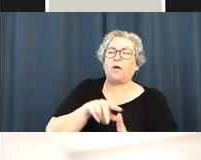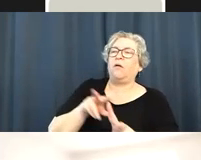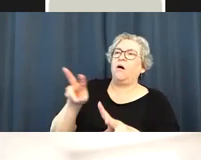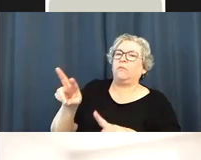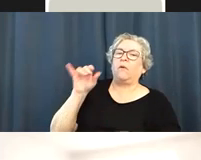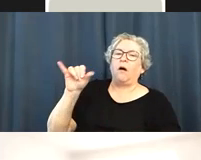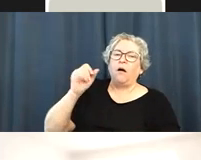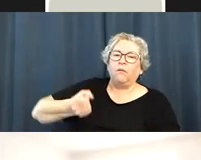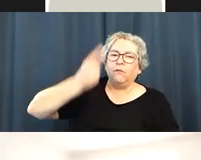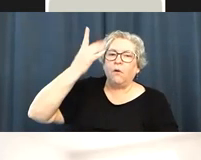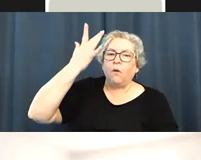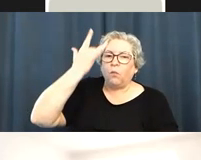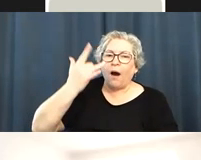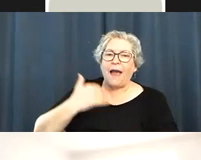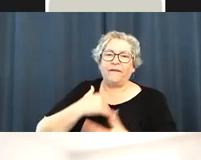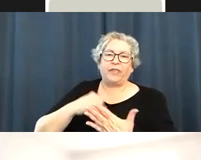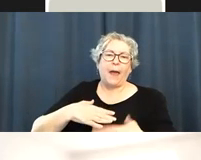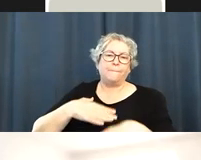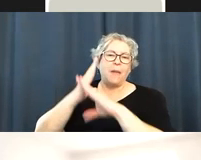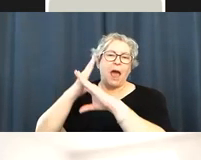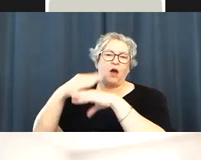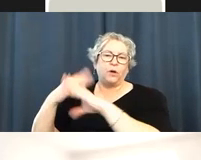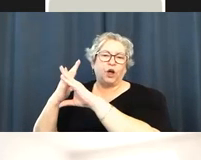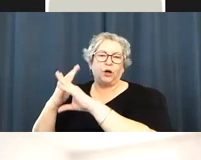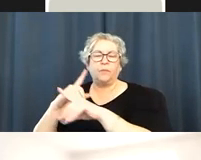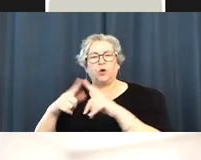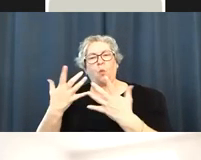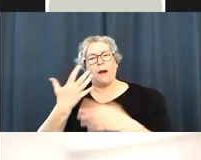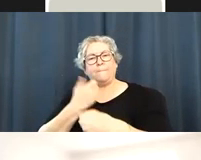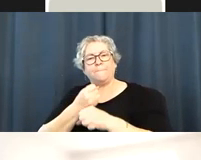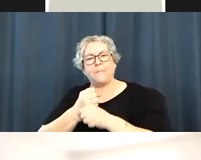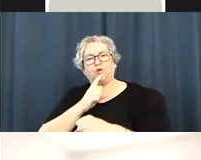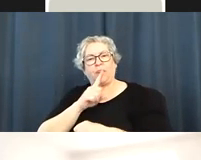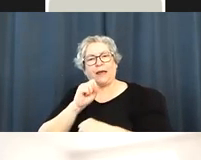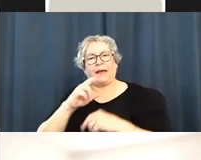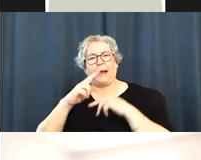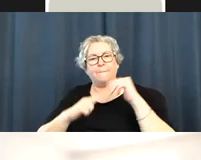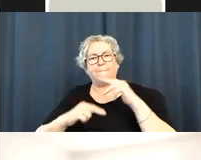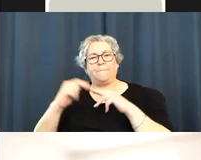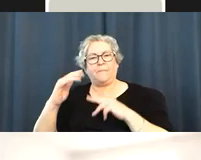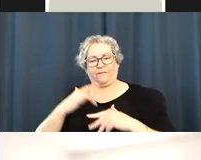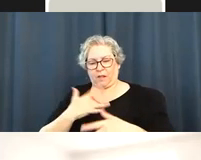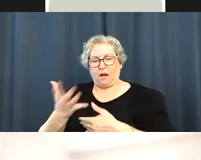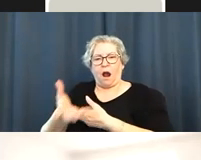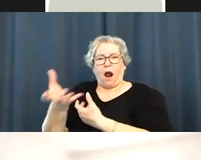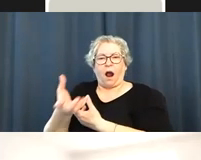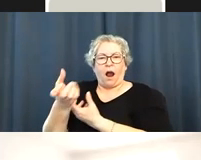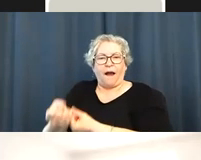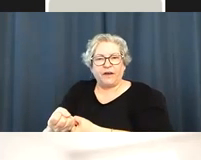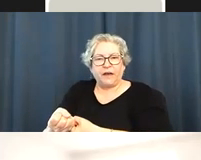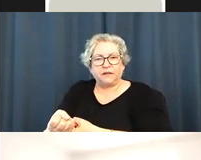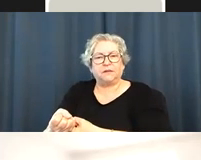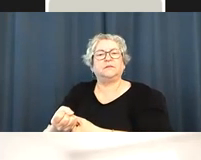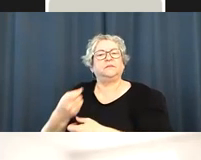understand why there might be a barrier, right? But then you want to just make sure that they can build their confidence and